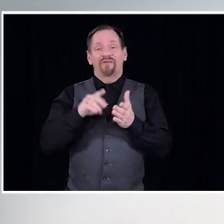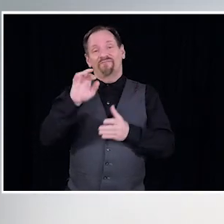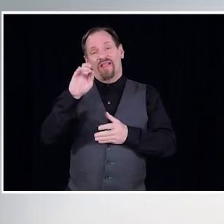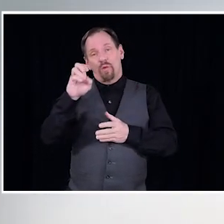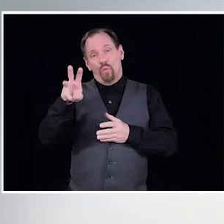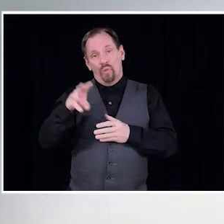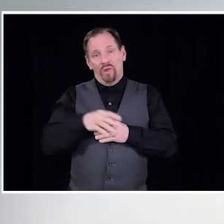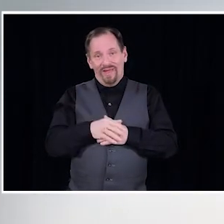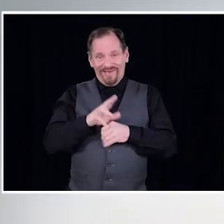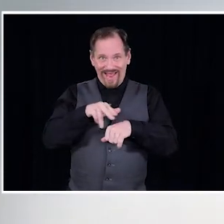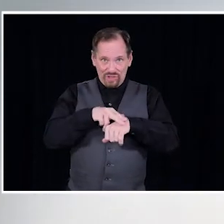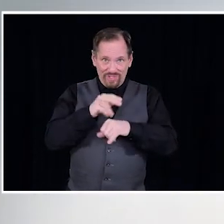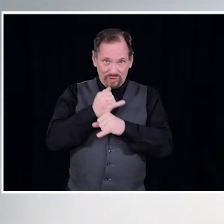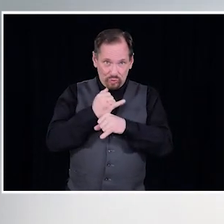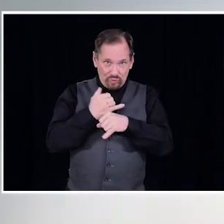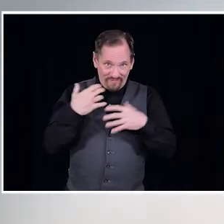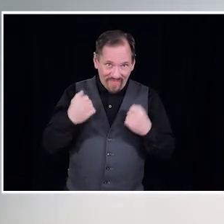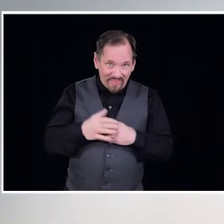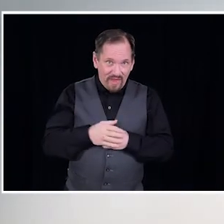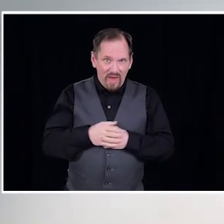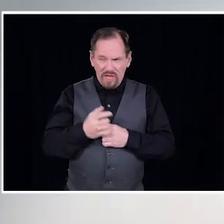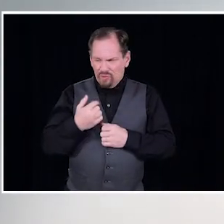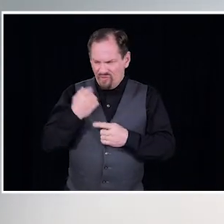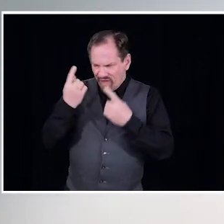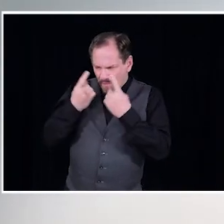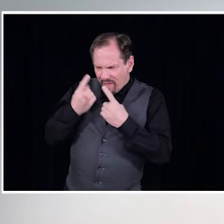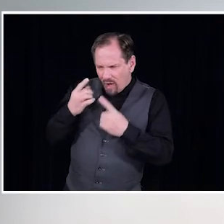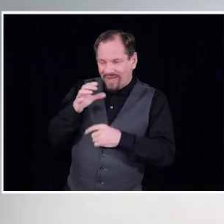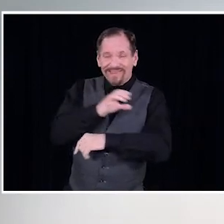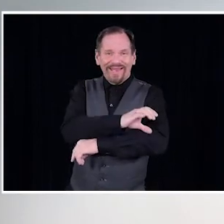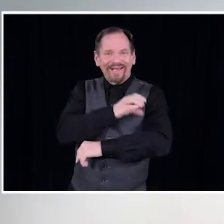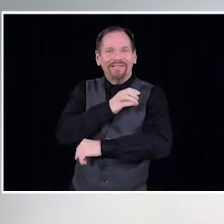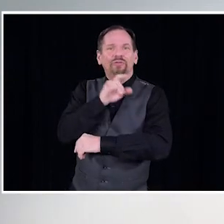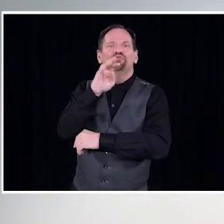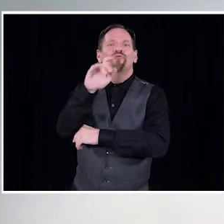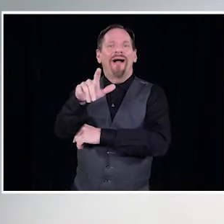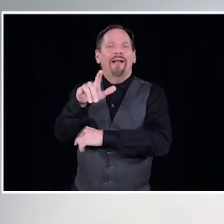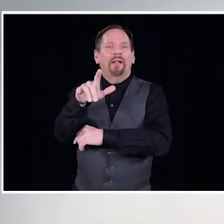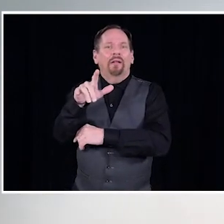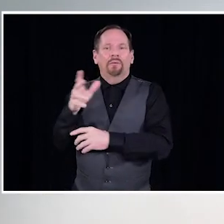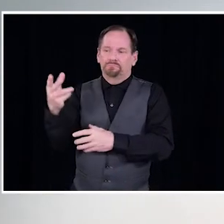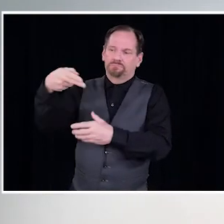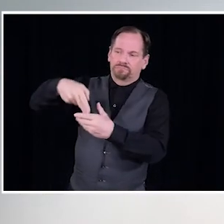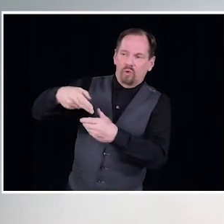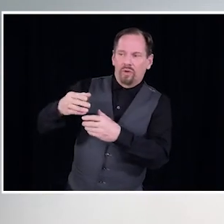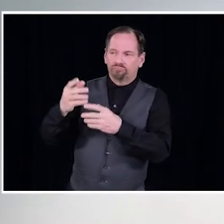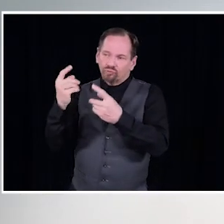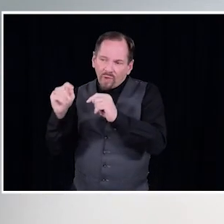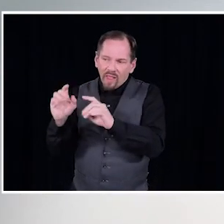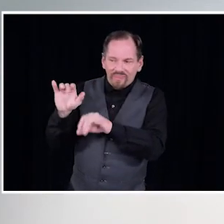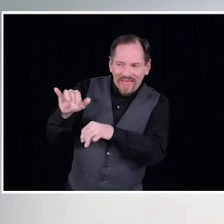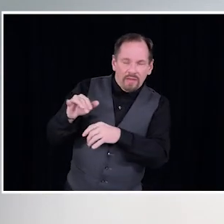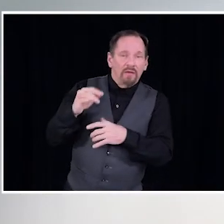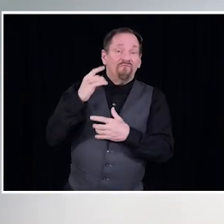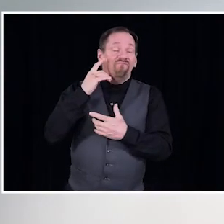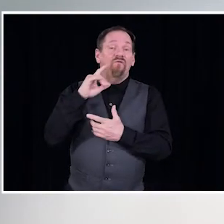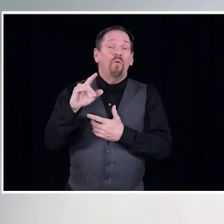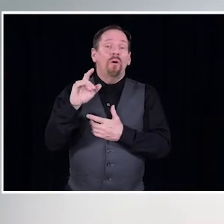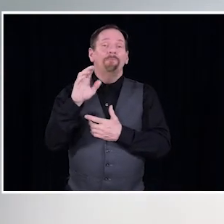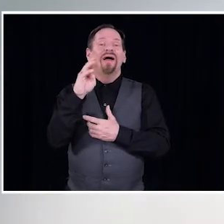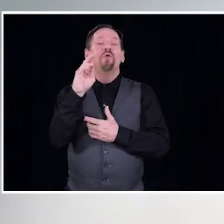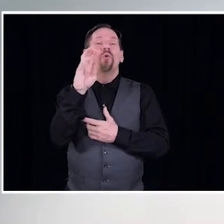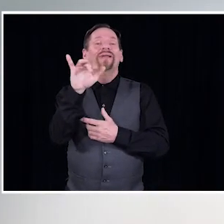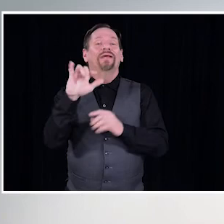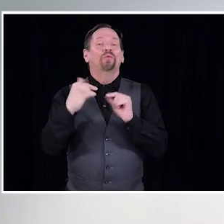worked with nurse researchers to better understand clinical trial participation among minority patients in an effort to tackle that